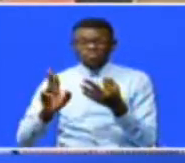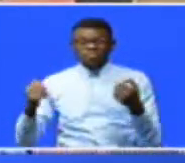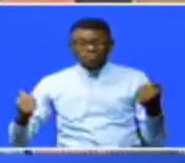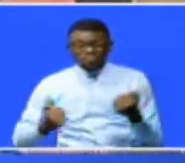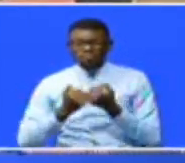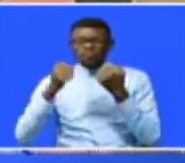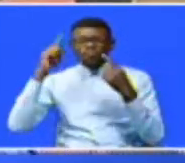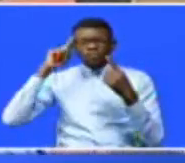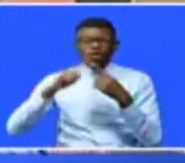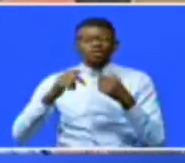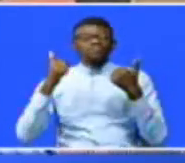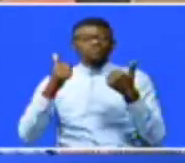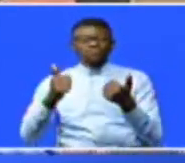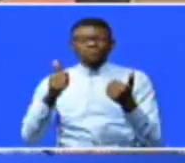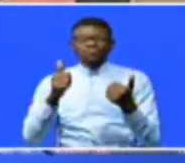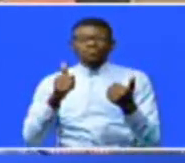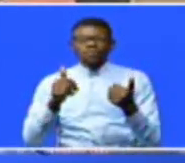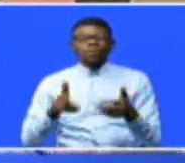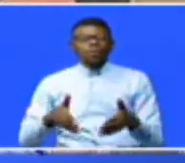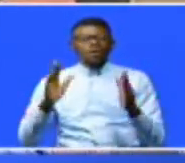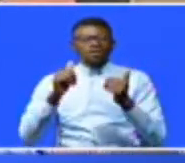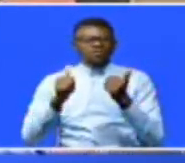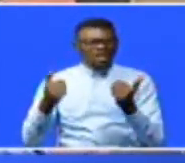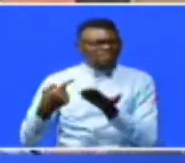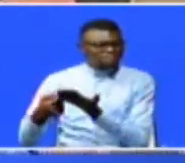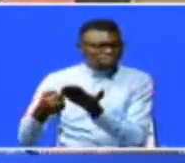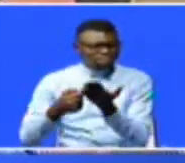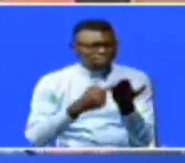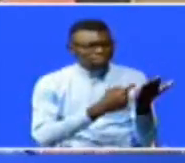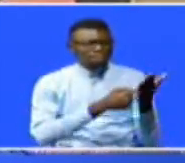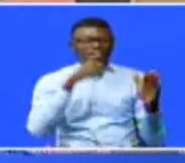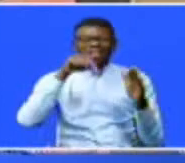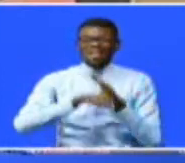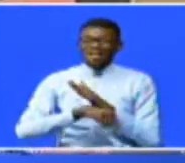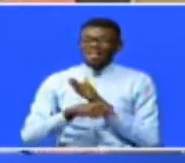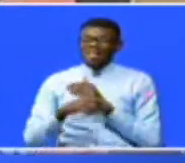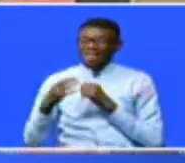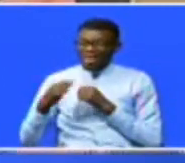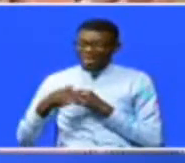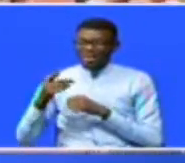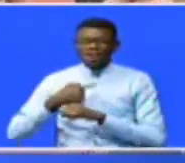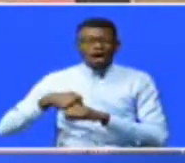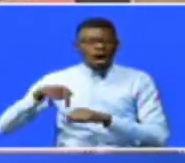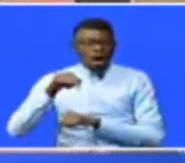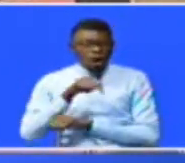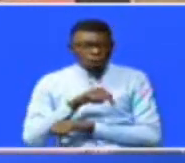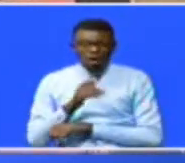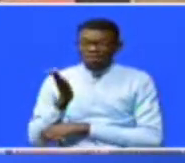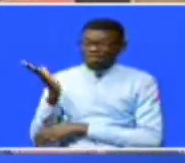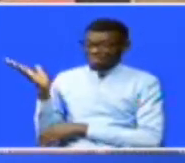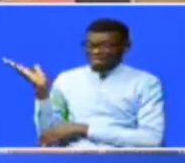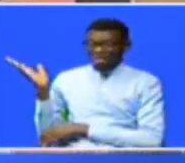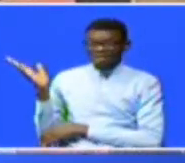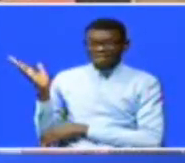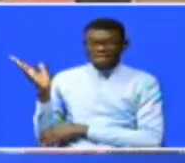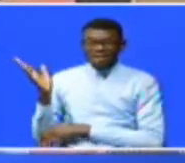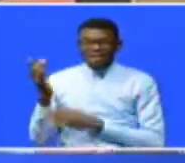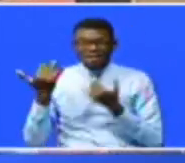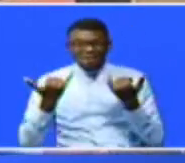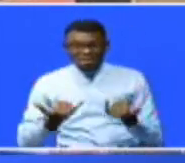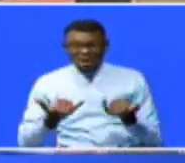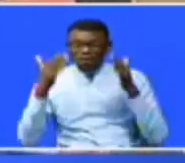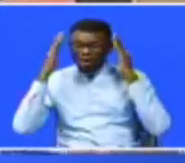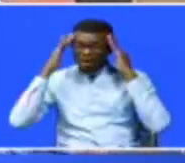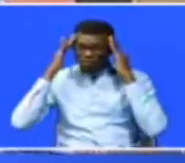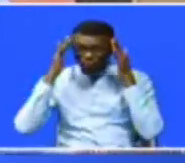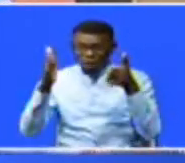pana njia, na baada ya mazungumzo na majadiliano yaliyochukua takriban saa 8 ndani ya ukumbi huu, macho sasa yatakuwa